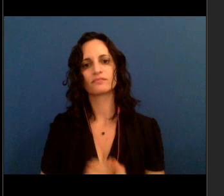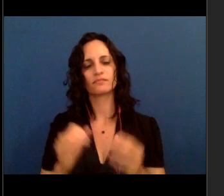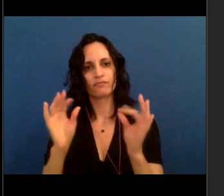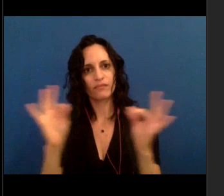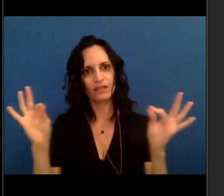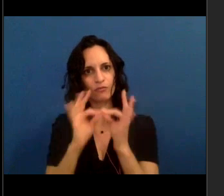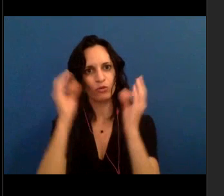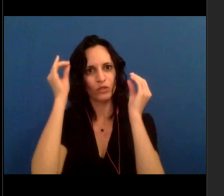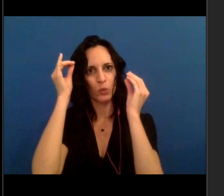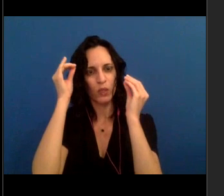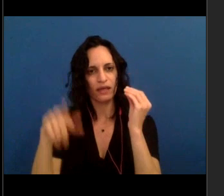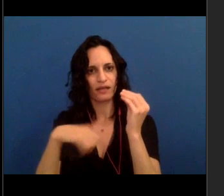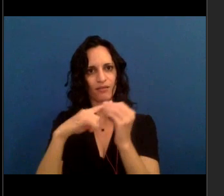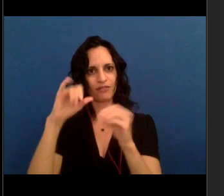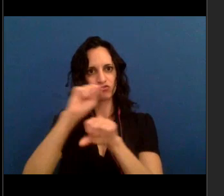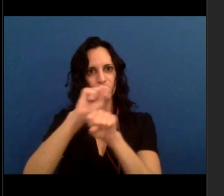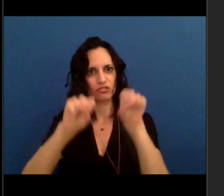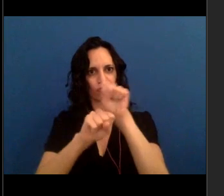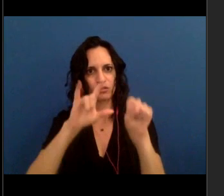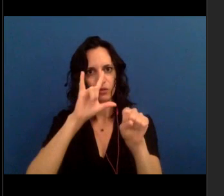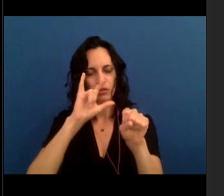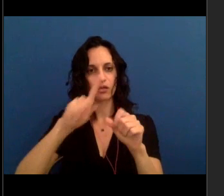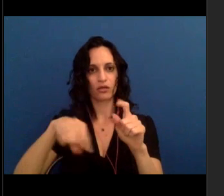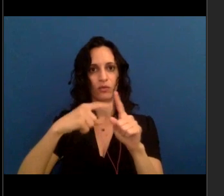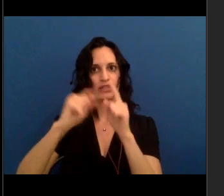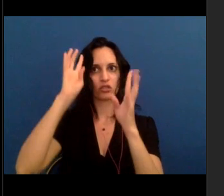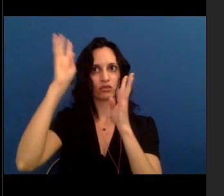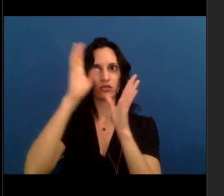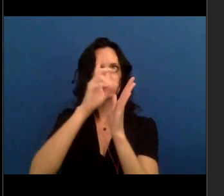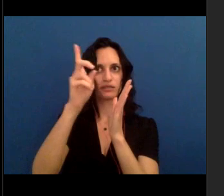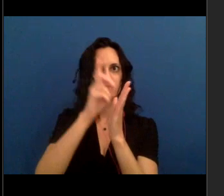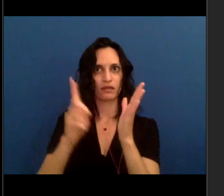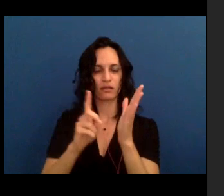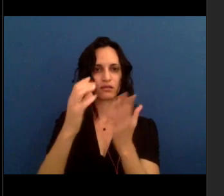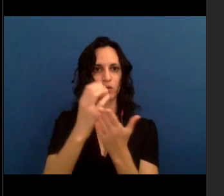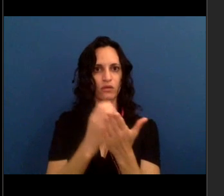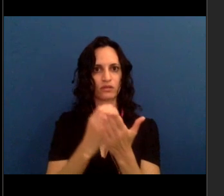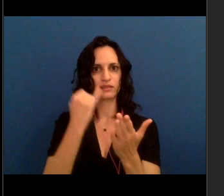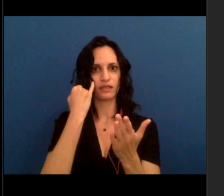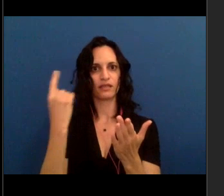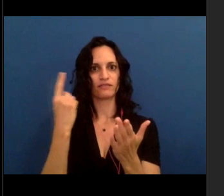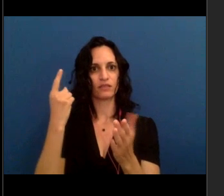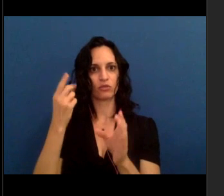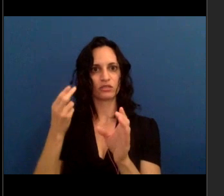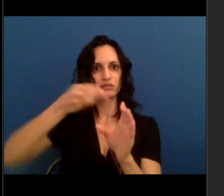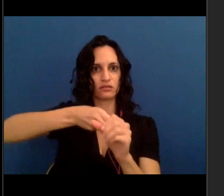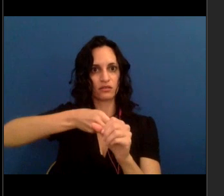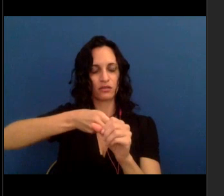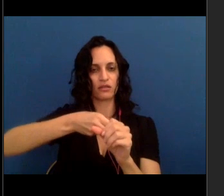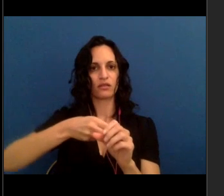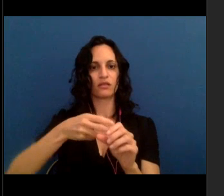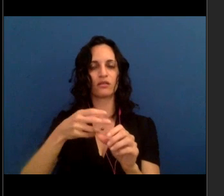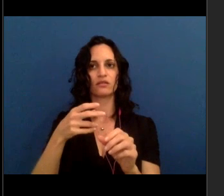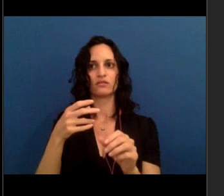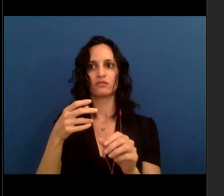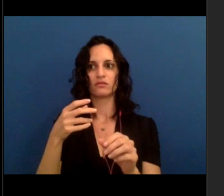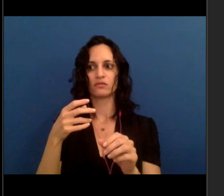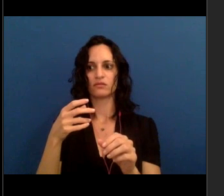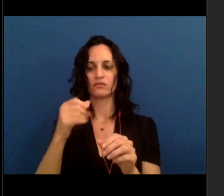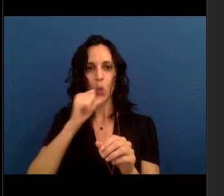that, as we're designing these courses, if someone is coming in, maybe not necessarily in that exact position, but if they just don't